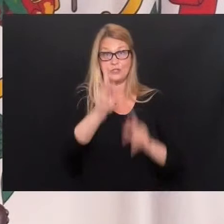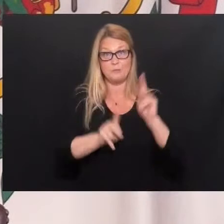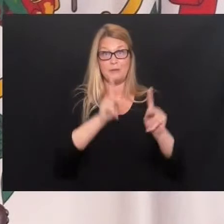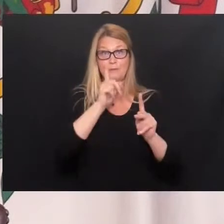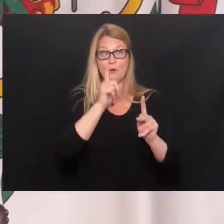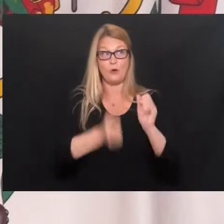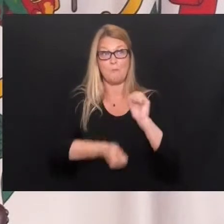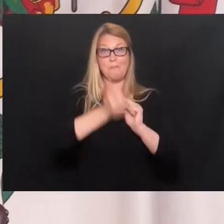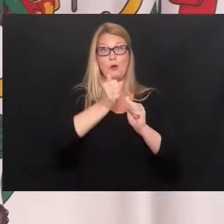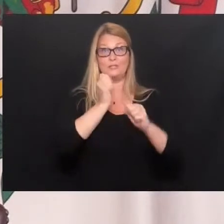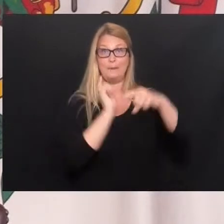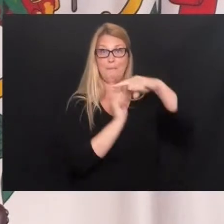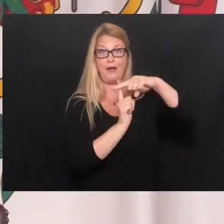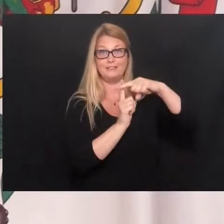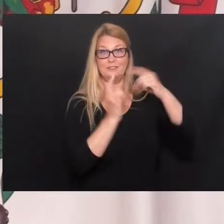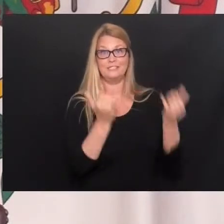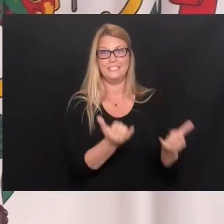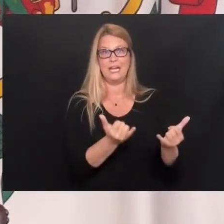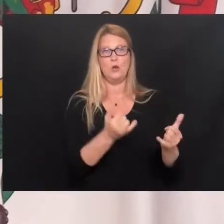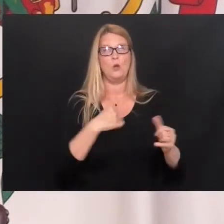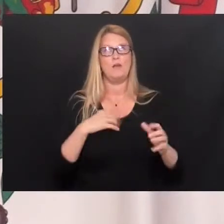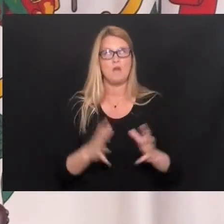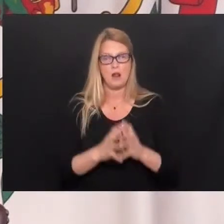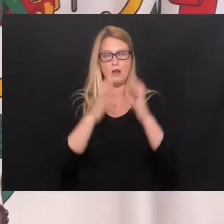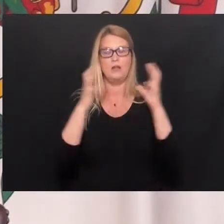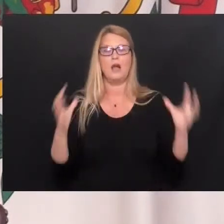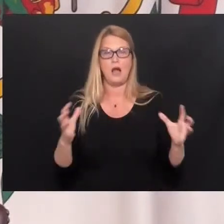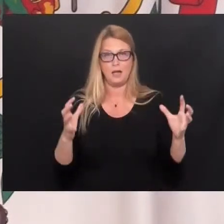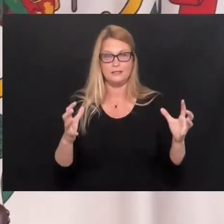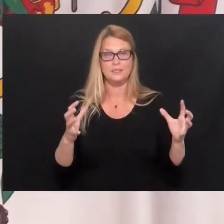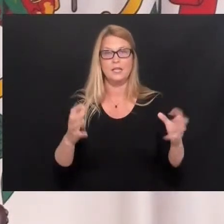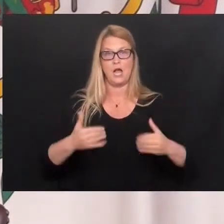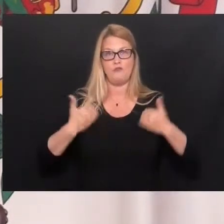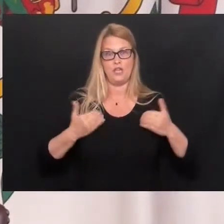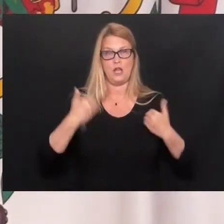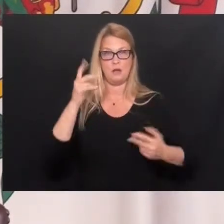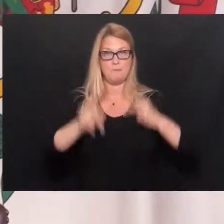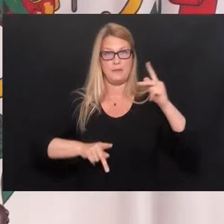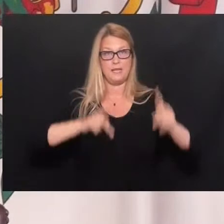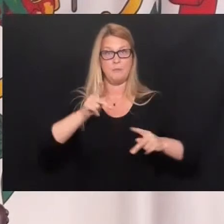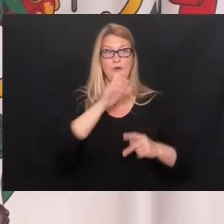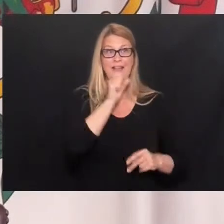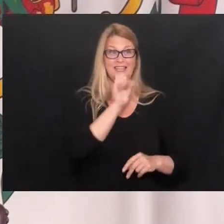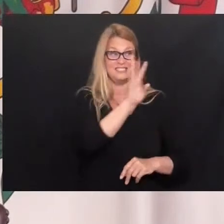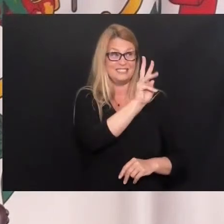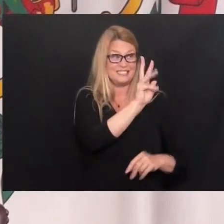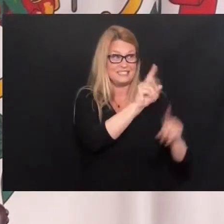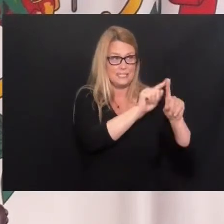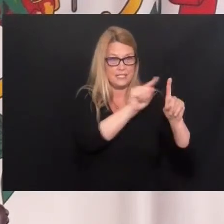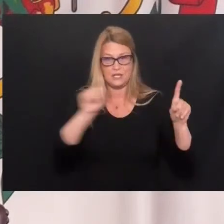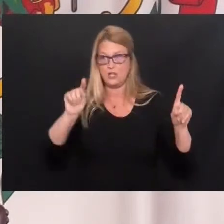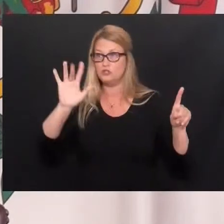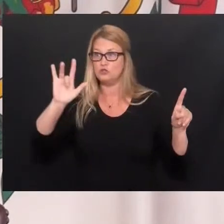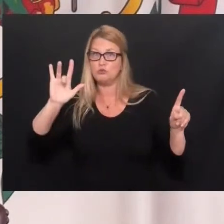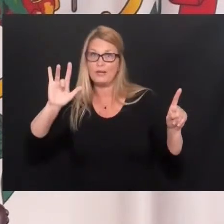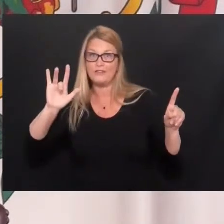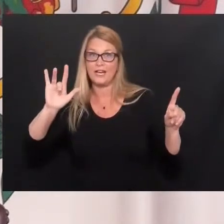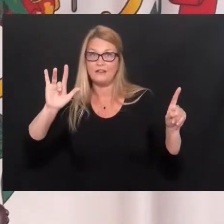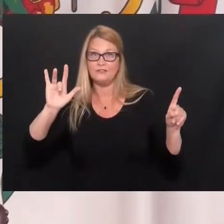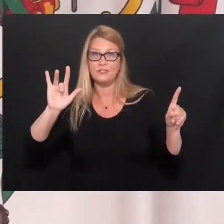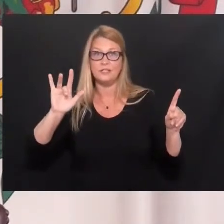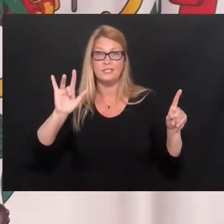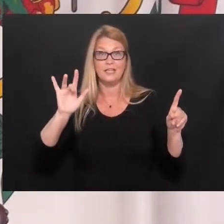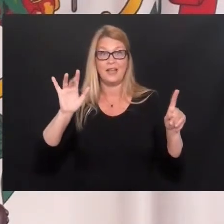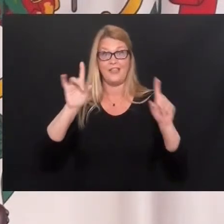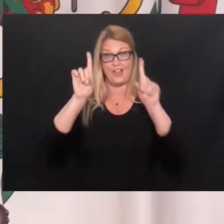today. That means we've got a ton of young people from 16 to 25 that